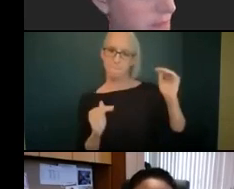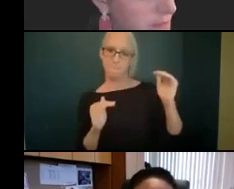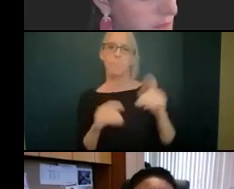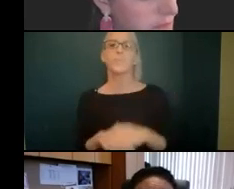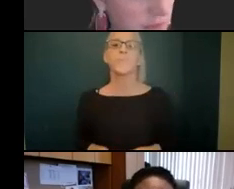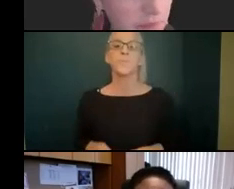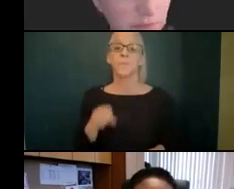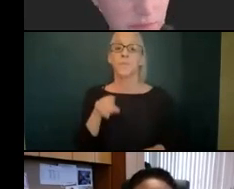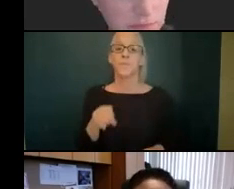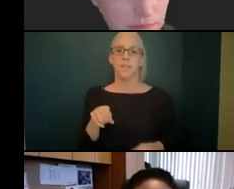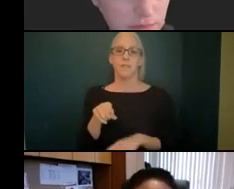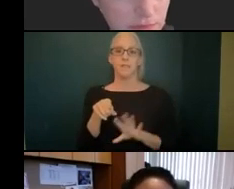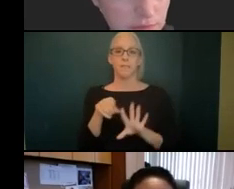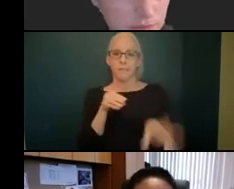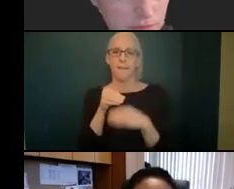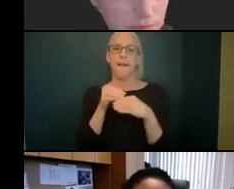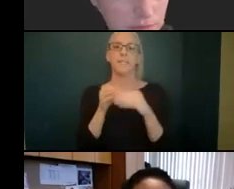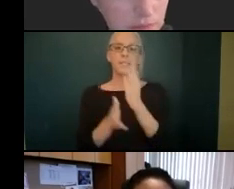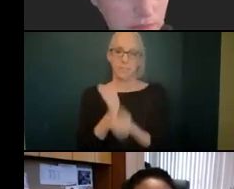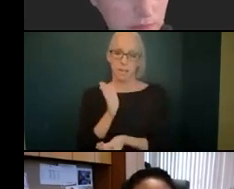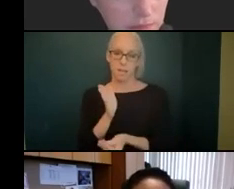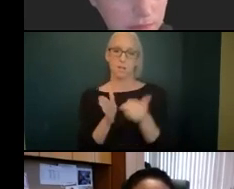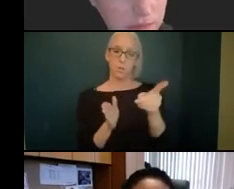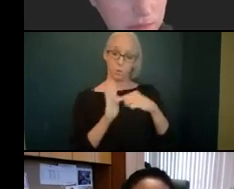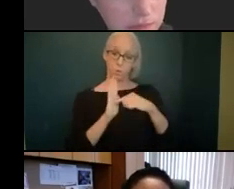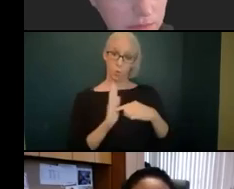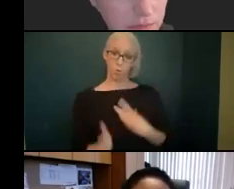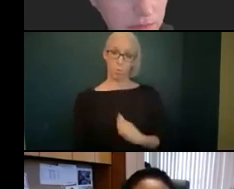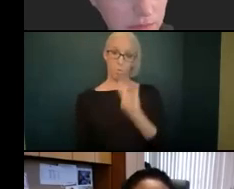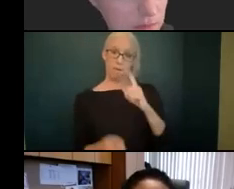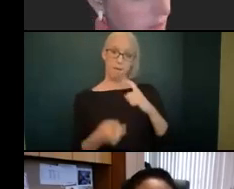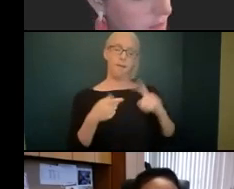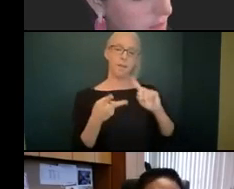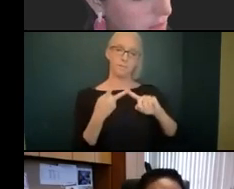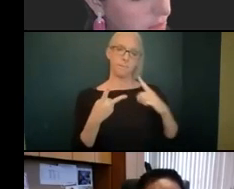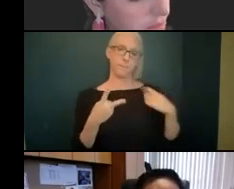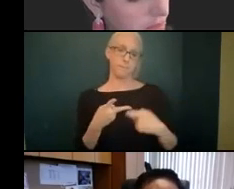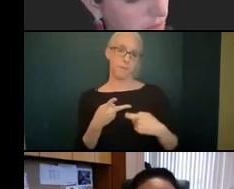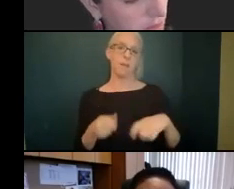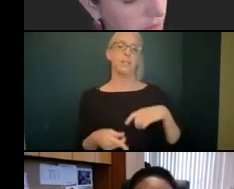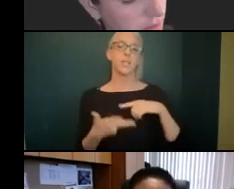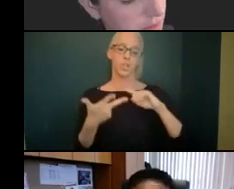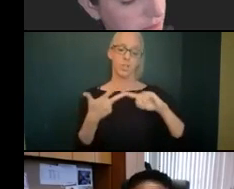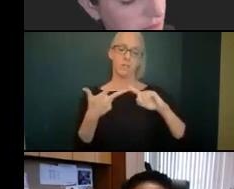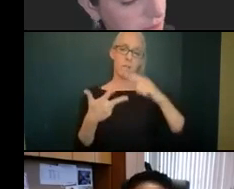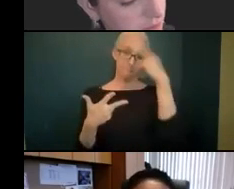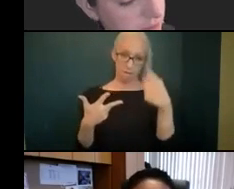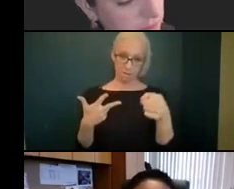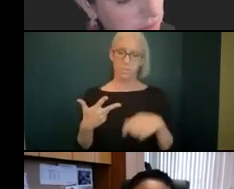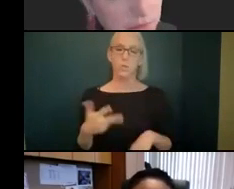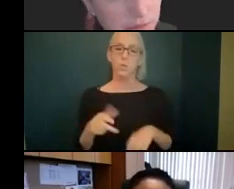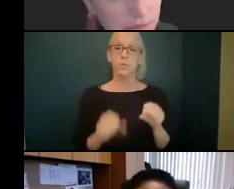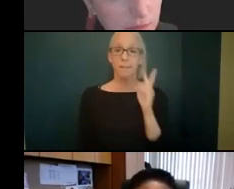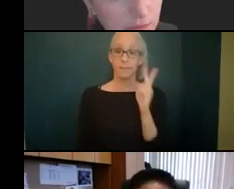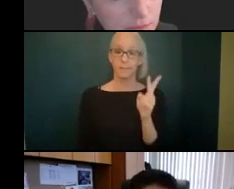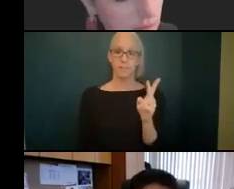the excess deaths by groups. This is whites, this is Latinos, and this is Blacks. And what you will see is that really,